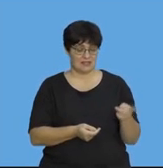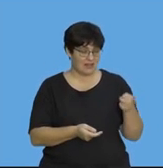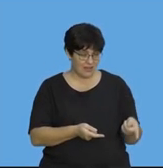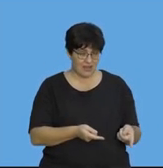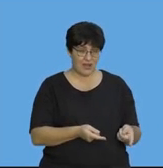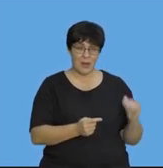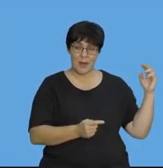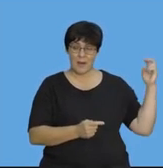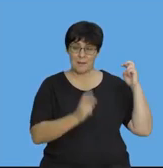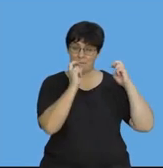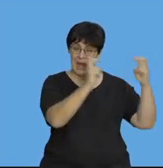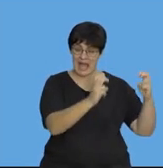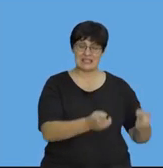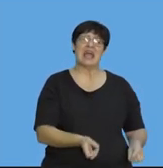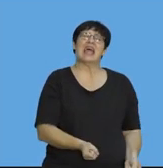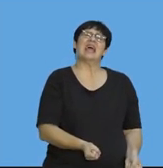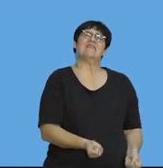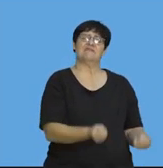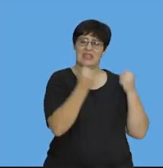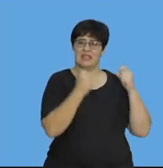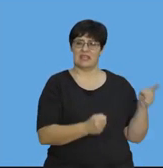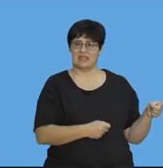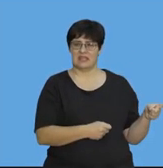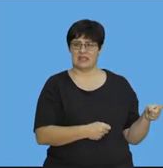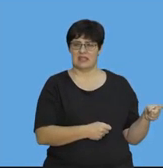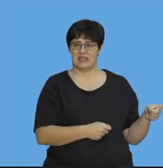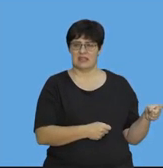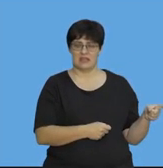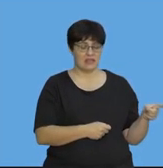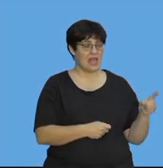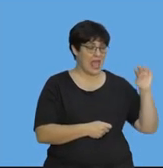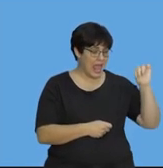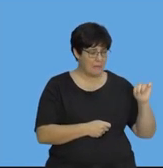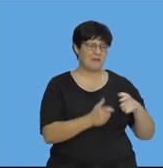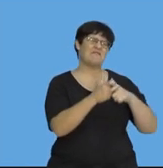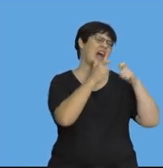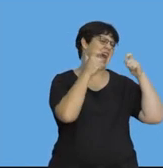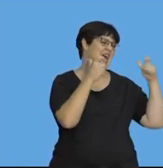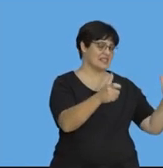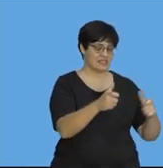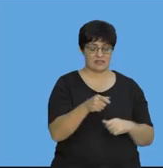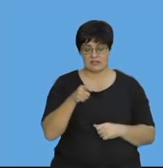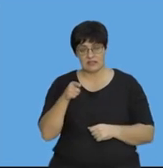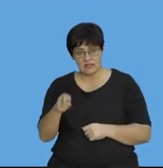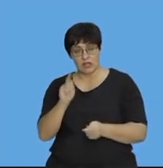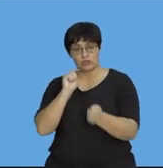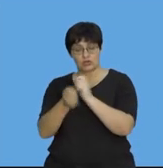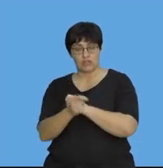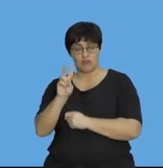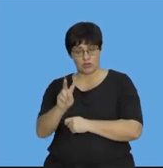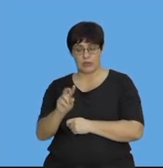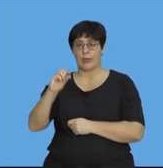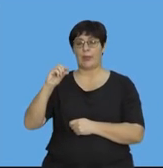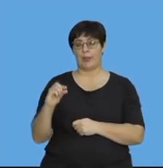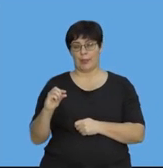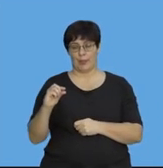very big mass. This value is very big. This value, the change in velocity, must then be very